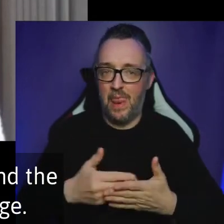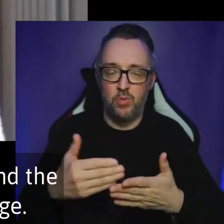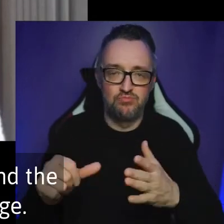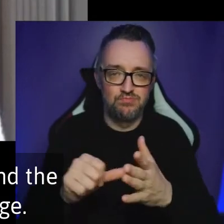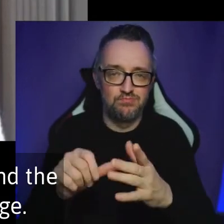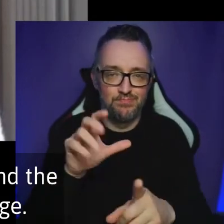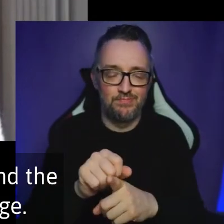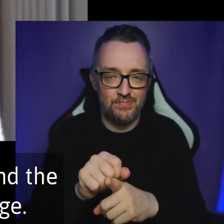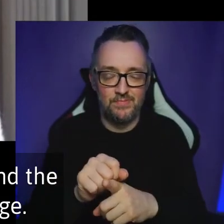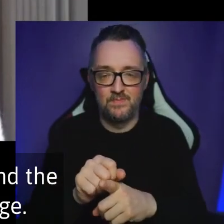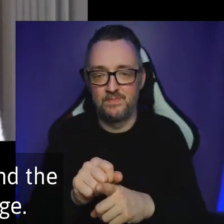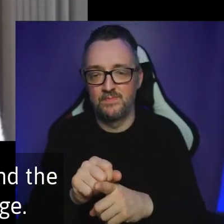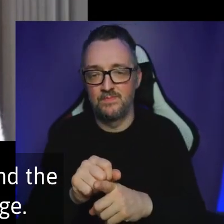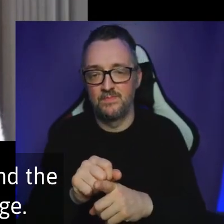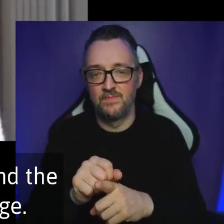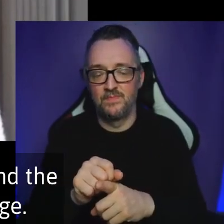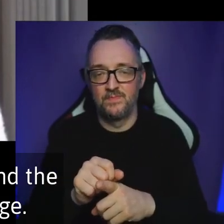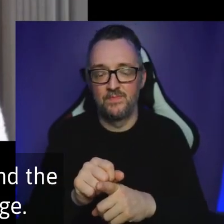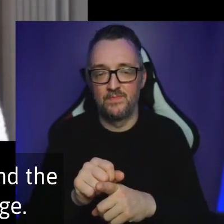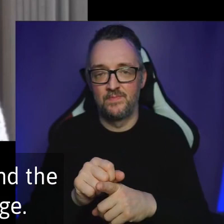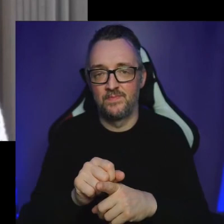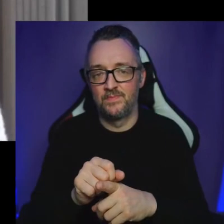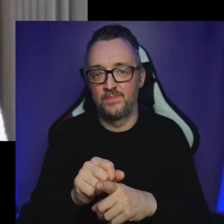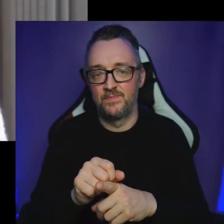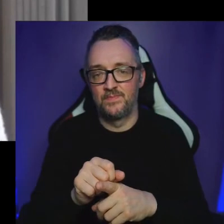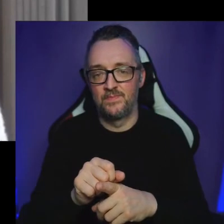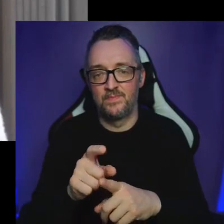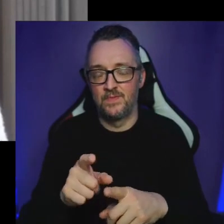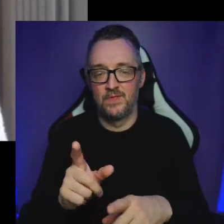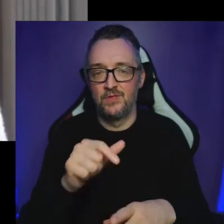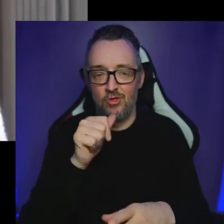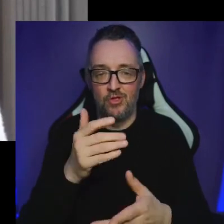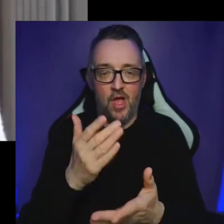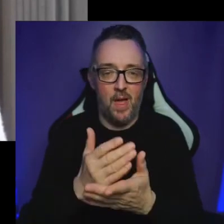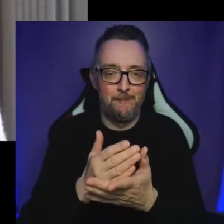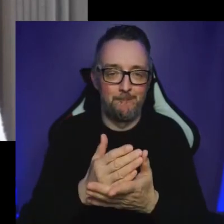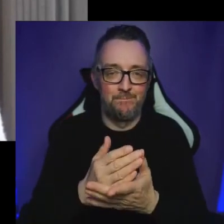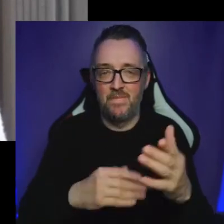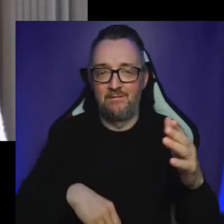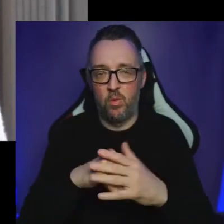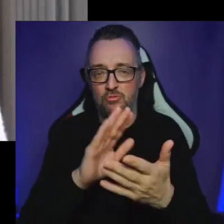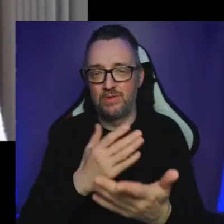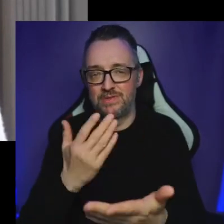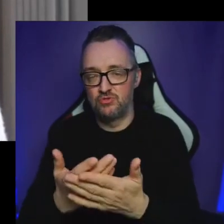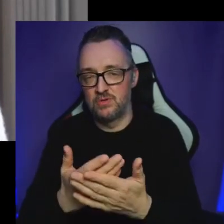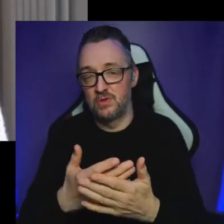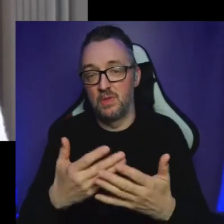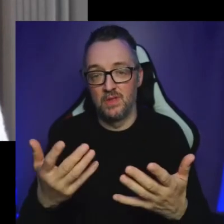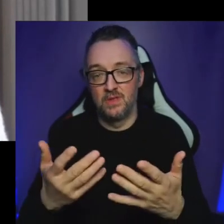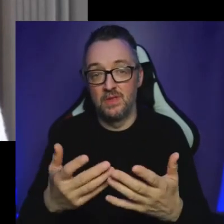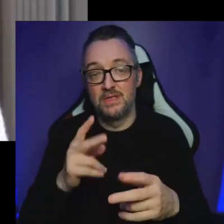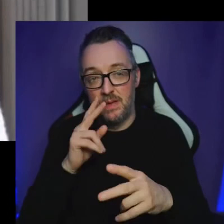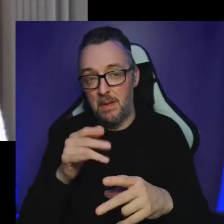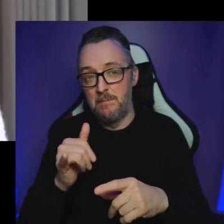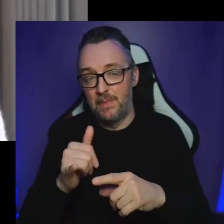language that's inherent within sign language. So it's not really a kind of a full translation, but I could see